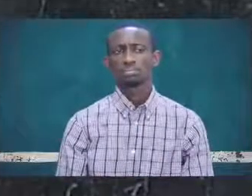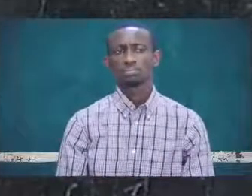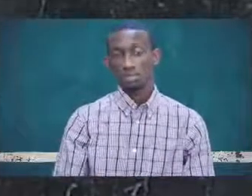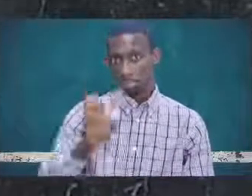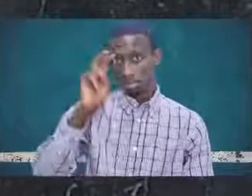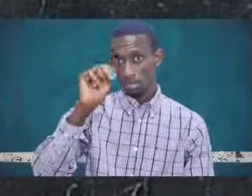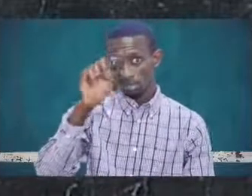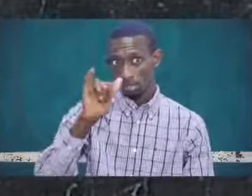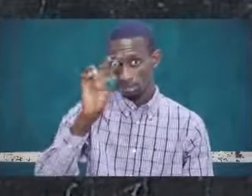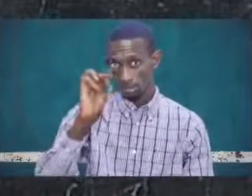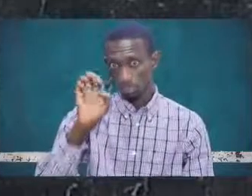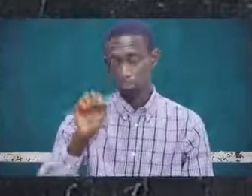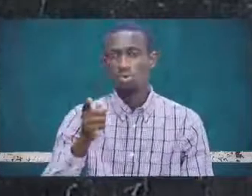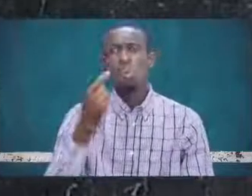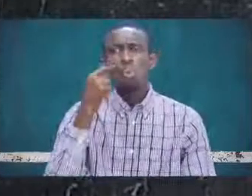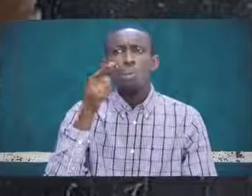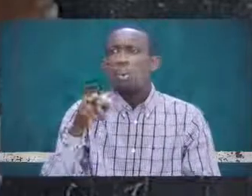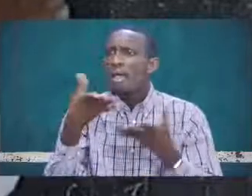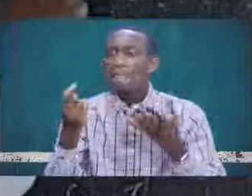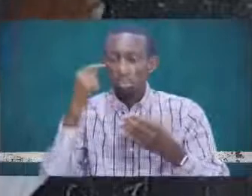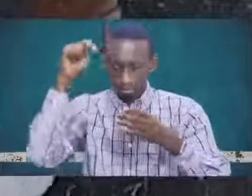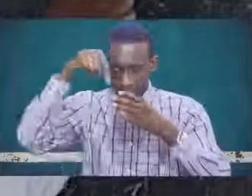found in the stomach.